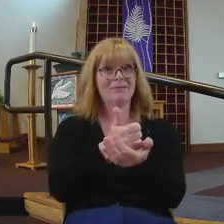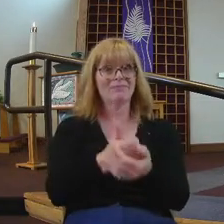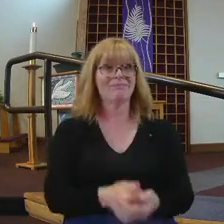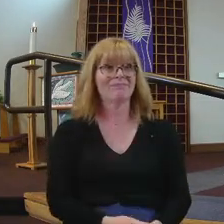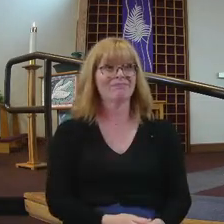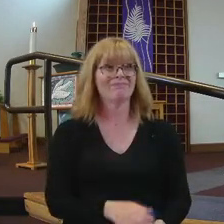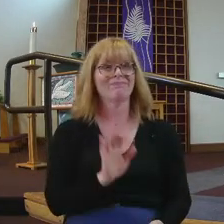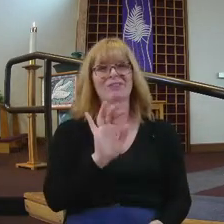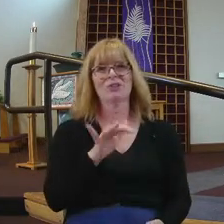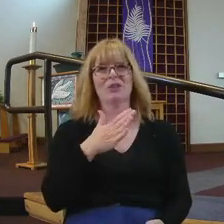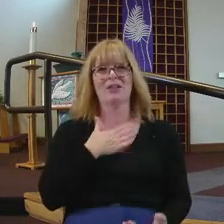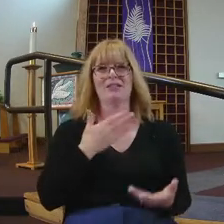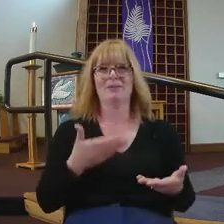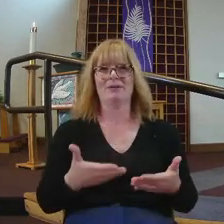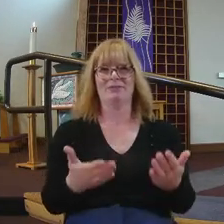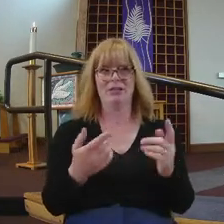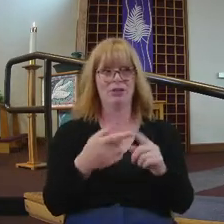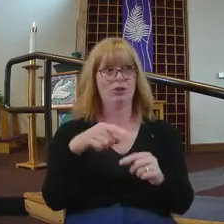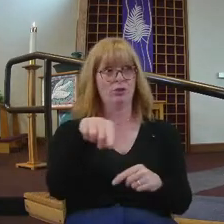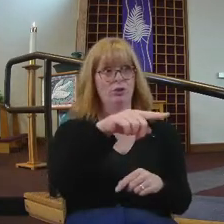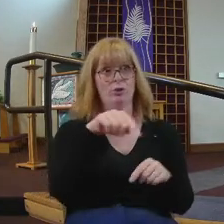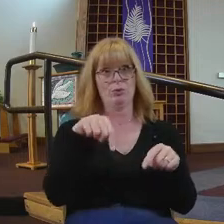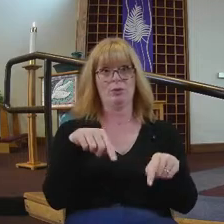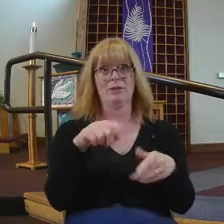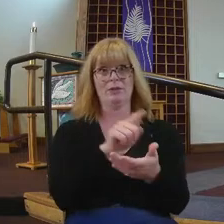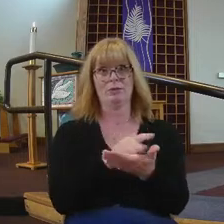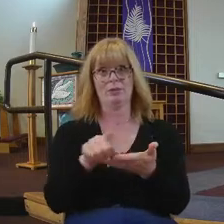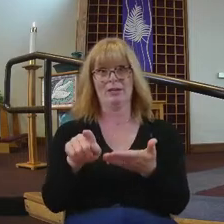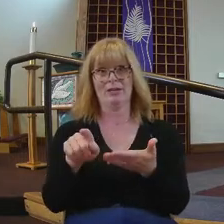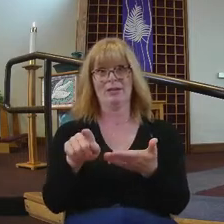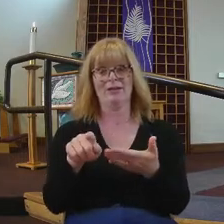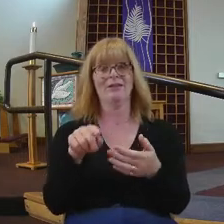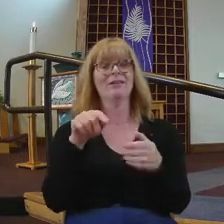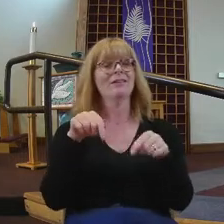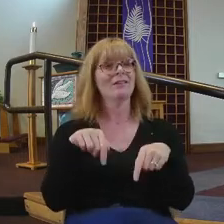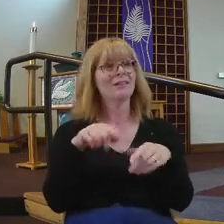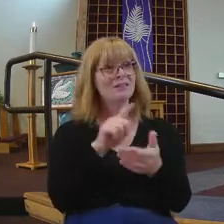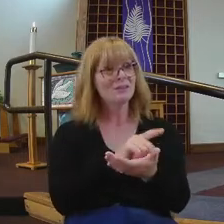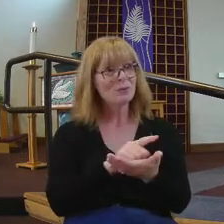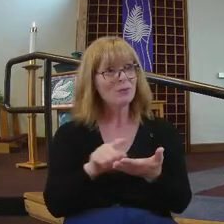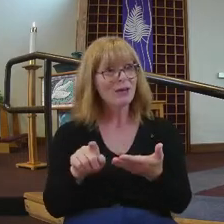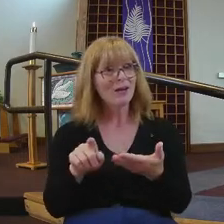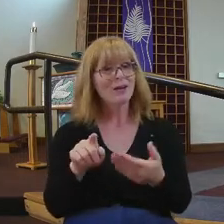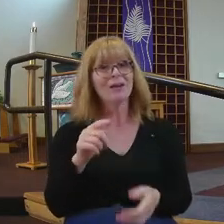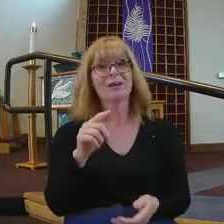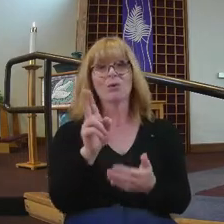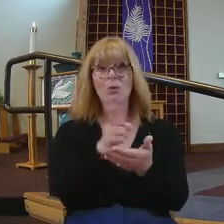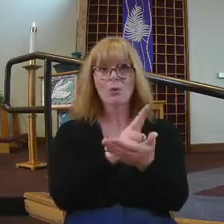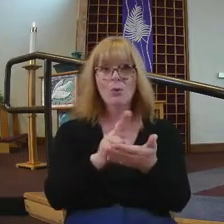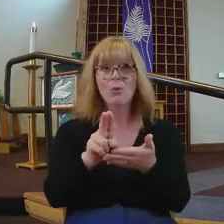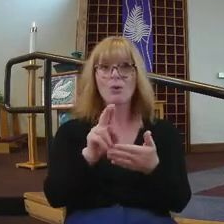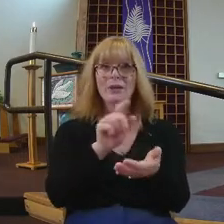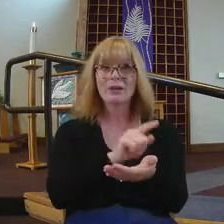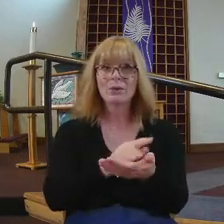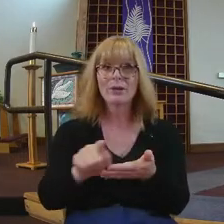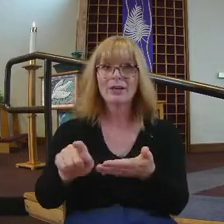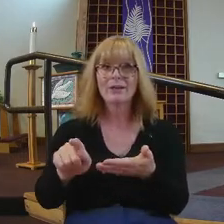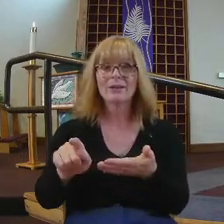So that's my invitation to you this week. This week, as we go through Holy Week,